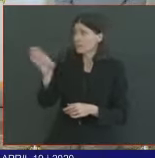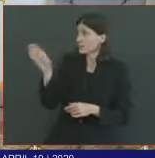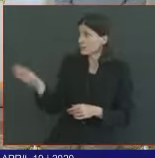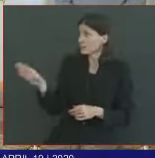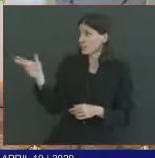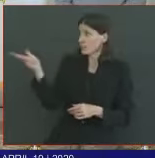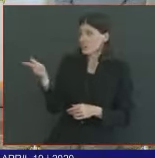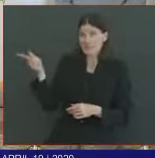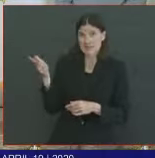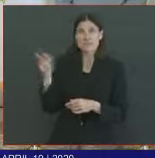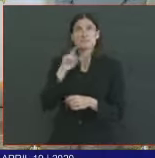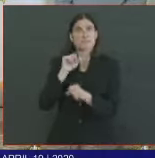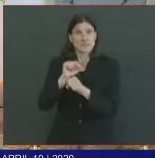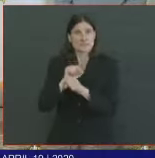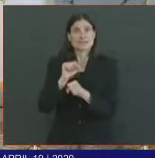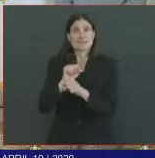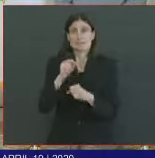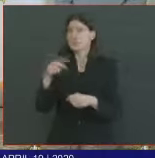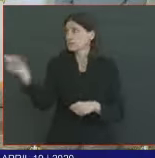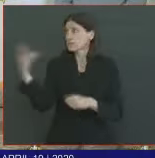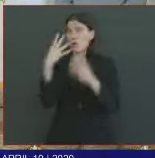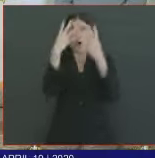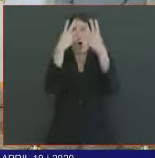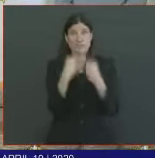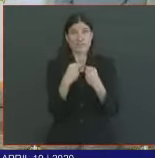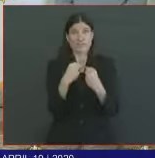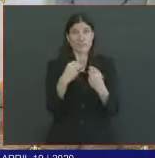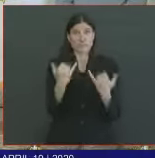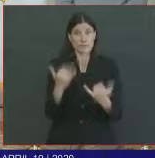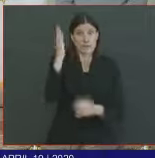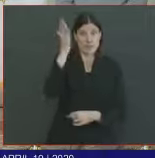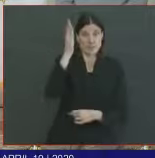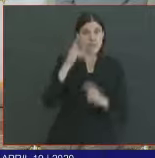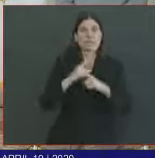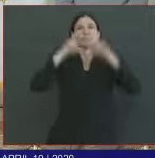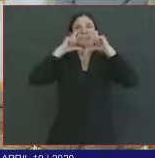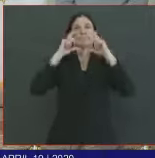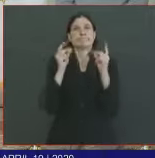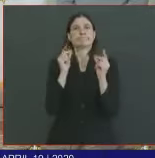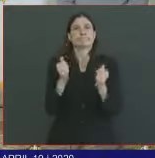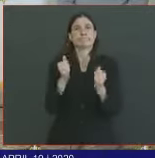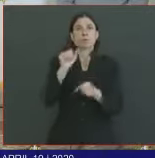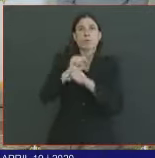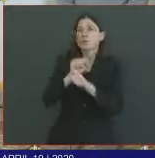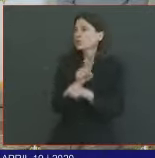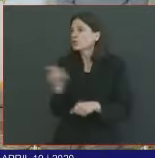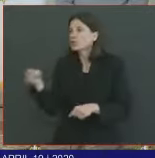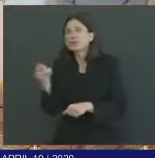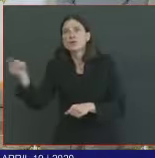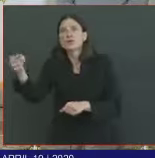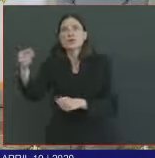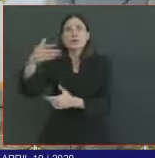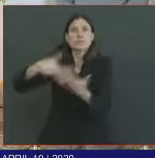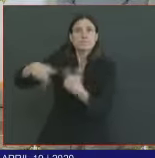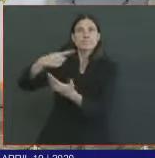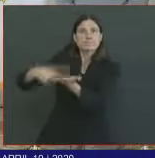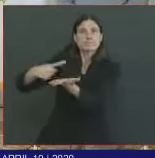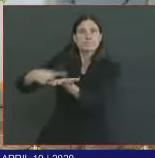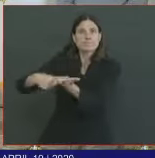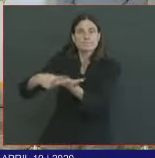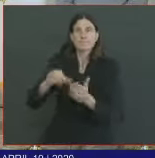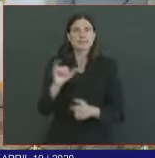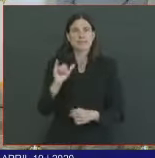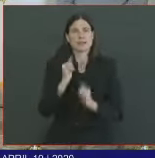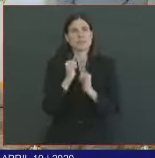you're going out and about, going to the grocery store, it's an absolute must. And if you're a business,